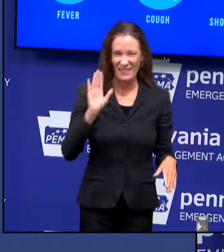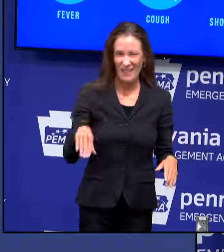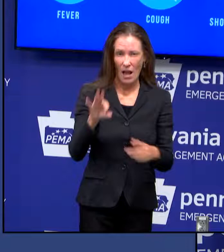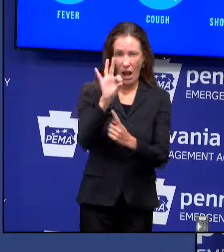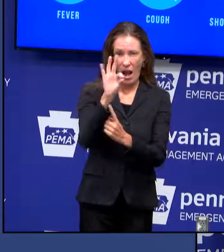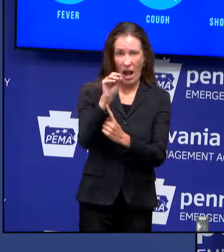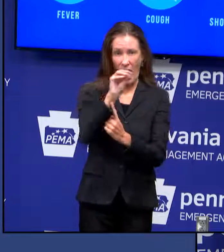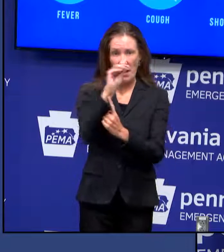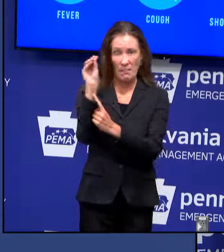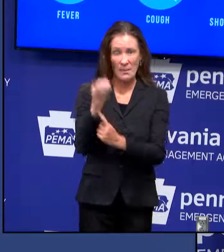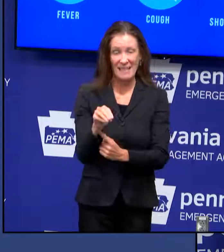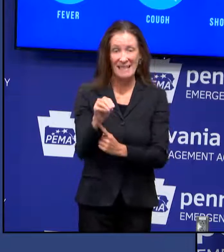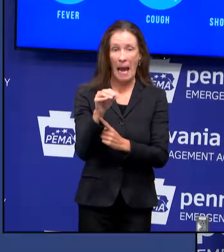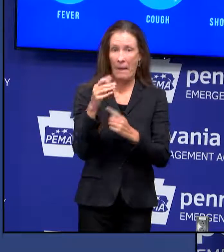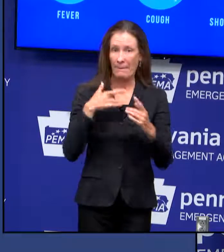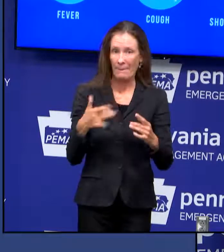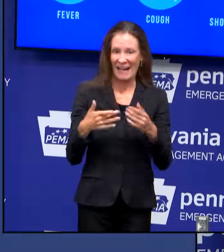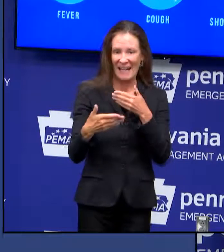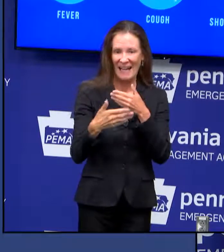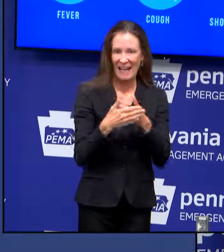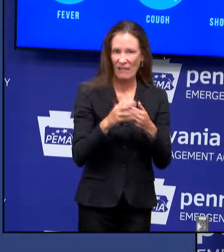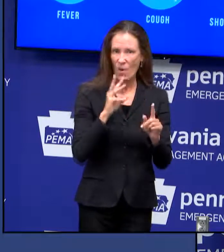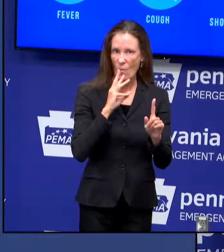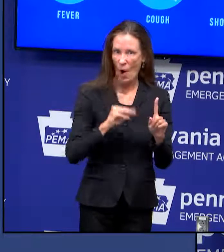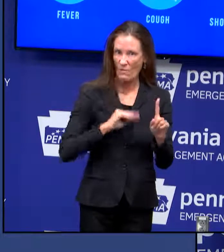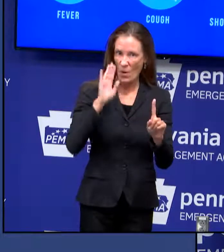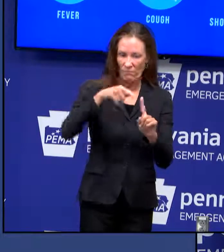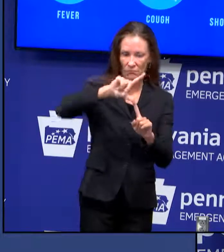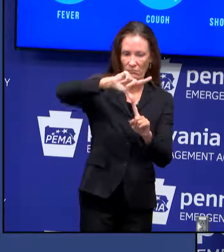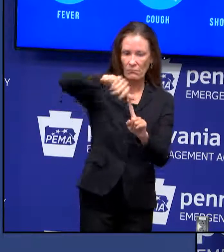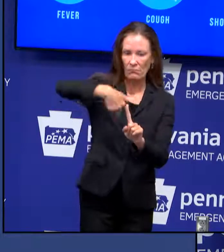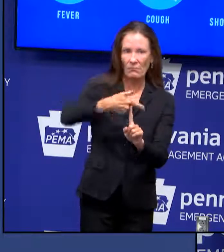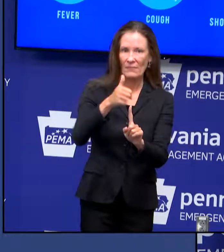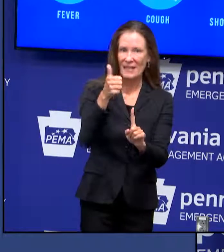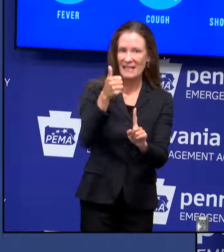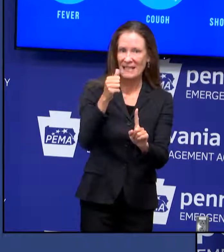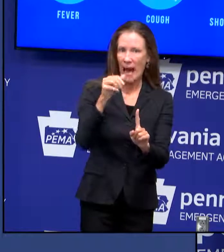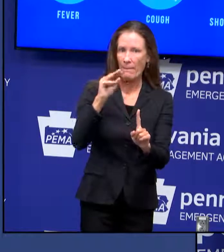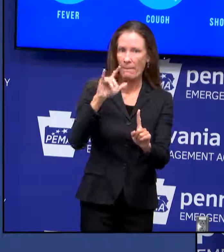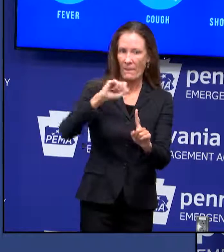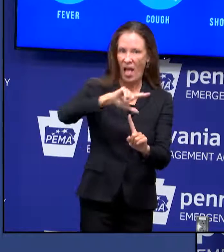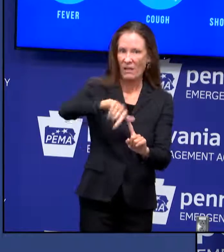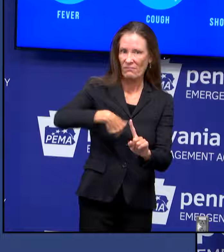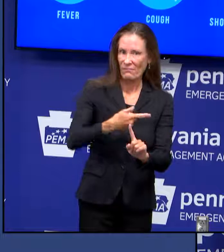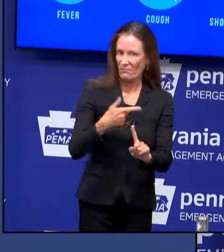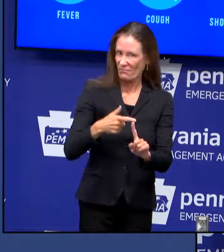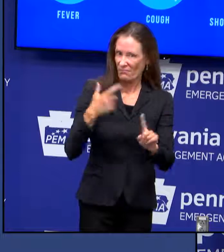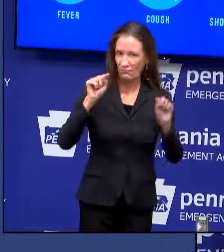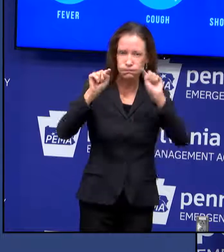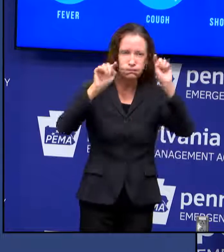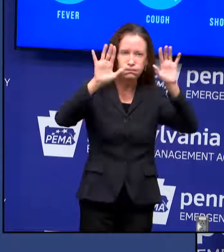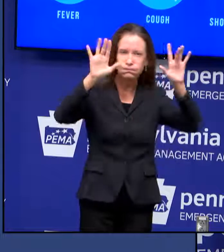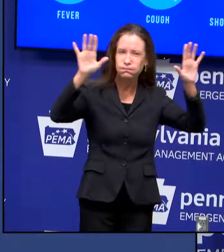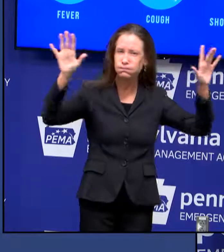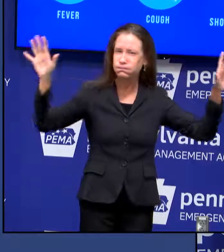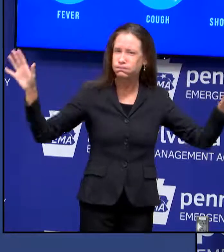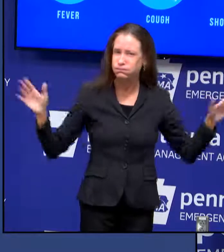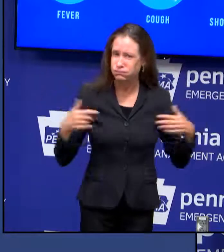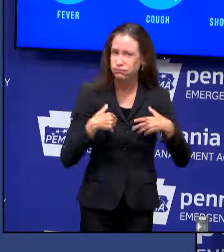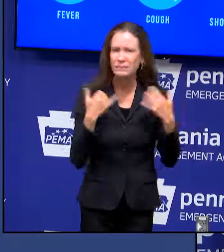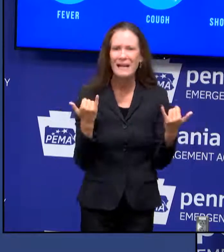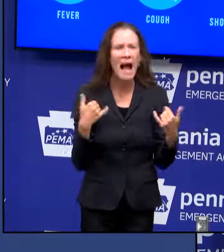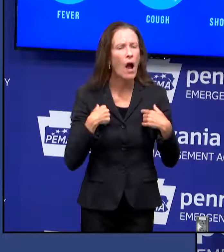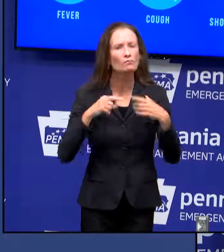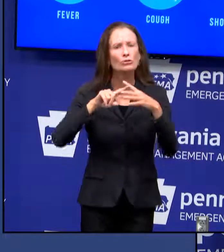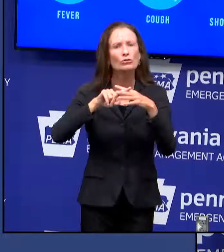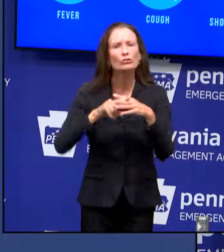business for over 40 years, serving both pharmacy and optical patients, and in recent years have initiated screening events to become a